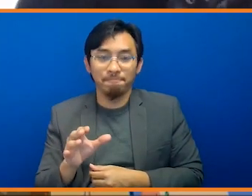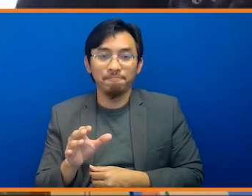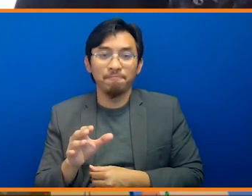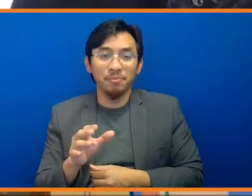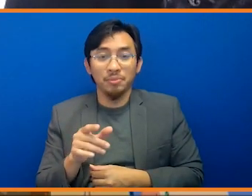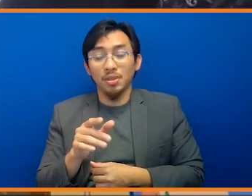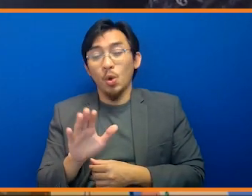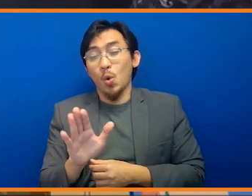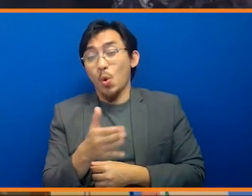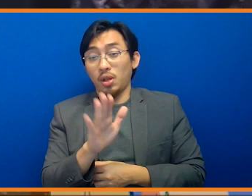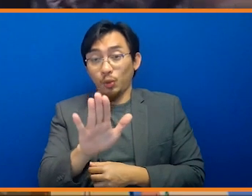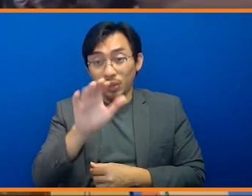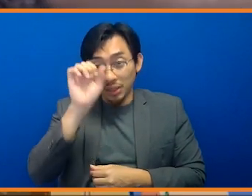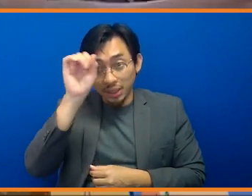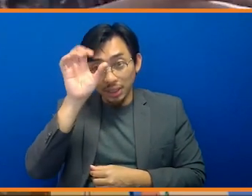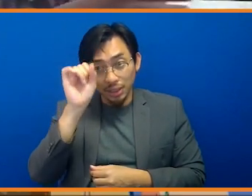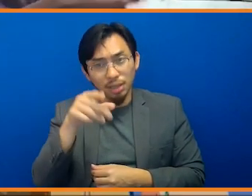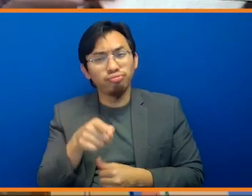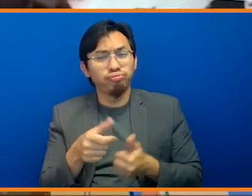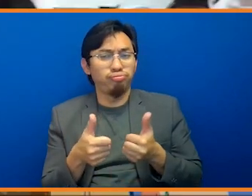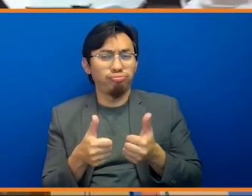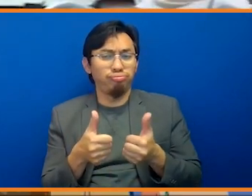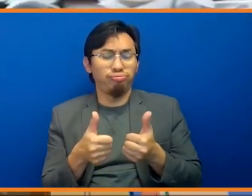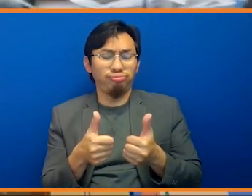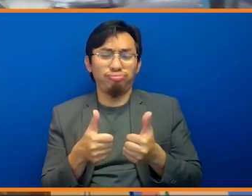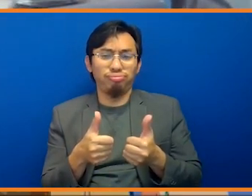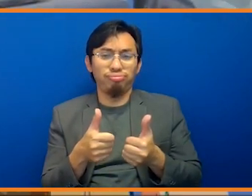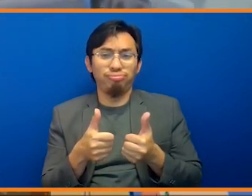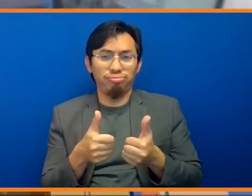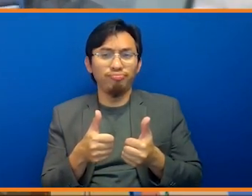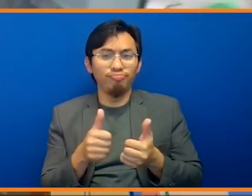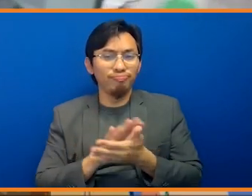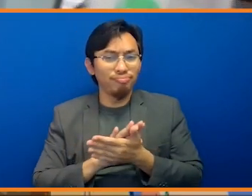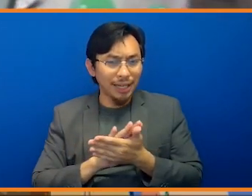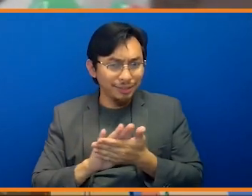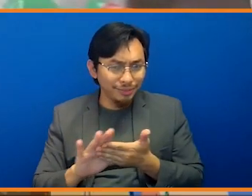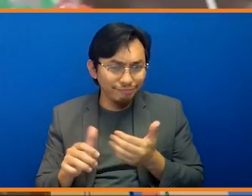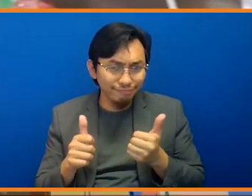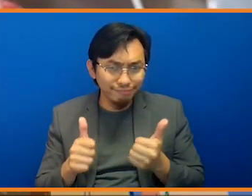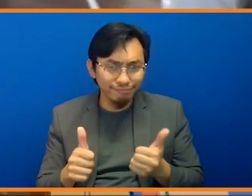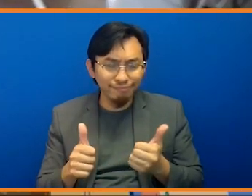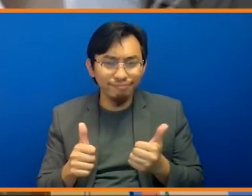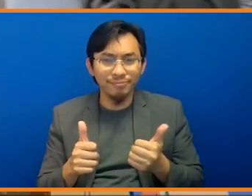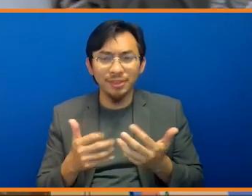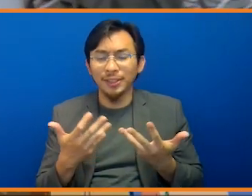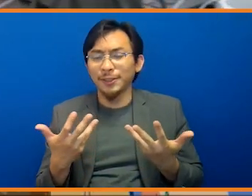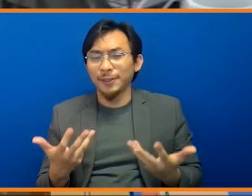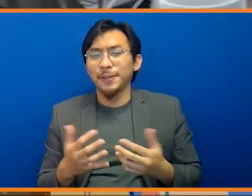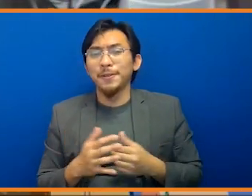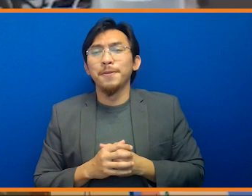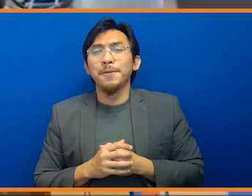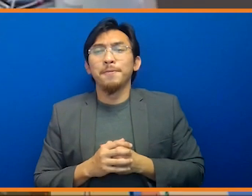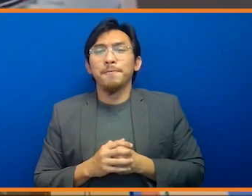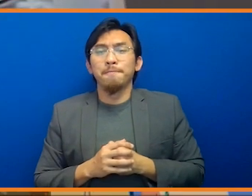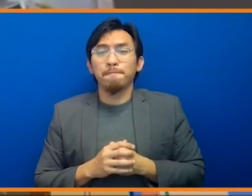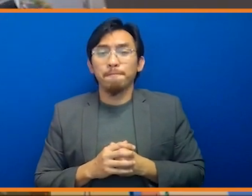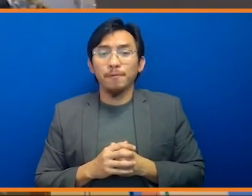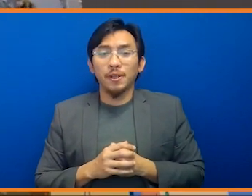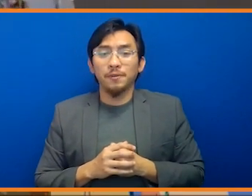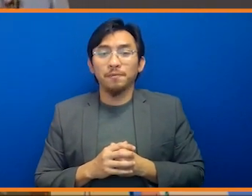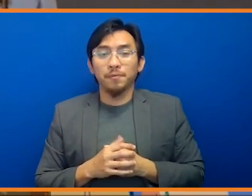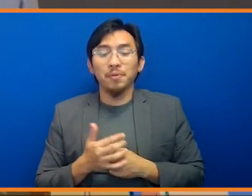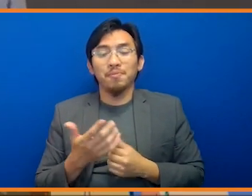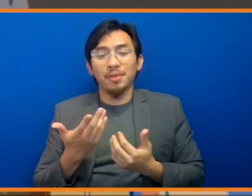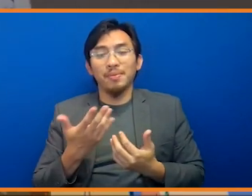Oh, suggestion from you is sounds very nice, very good. So using the tour